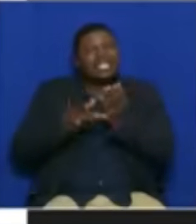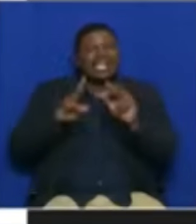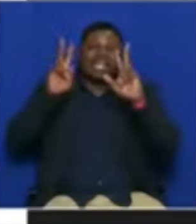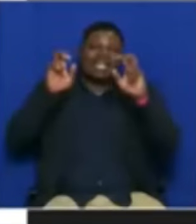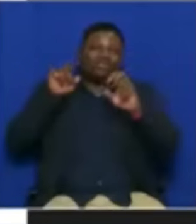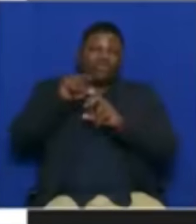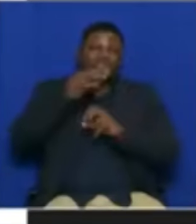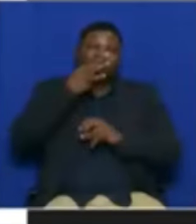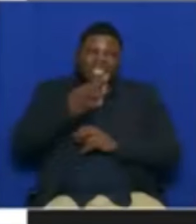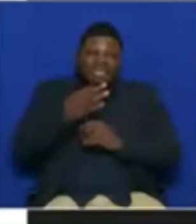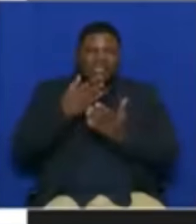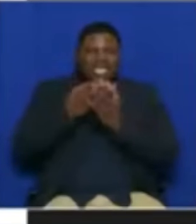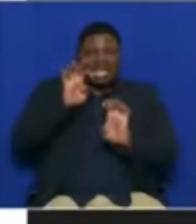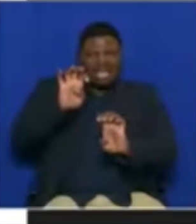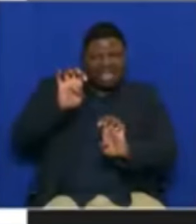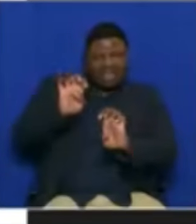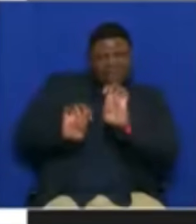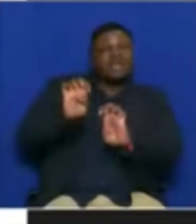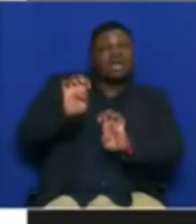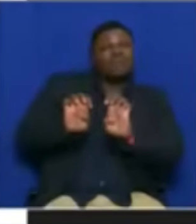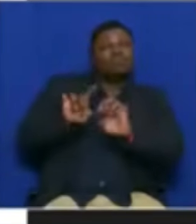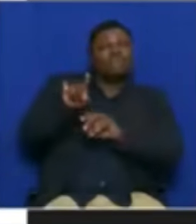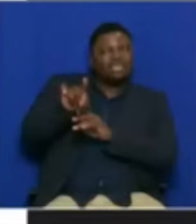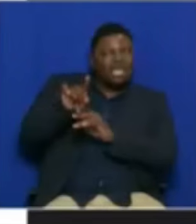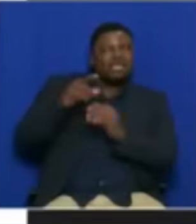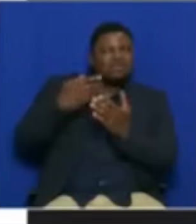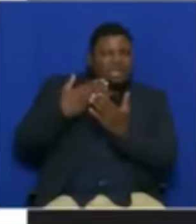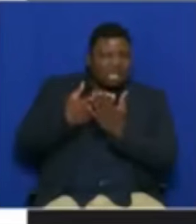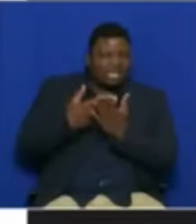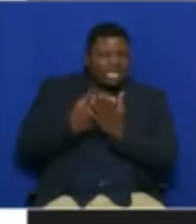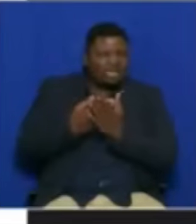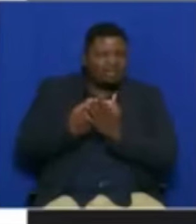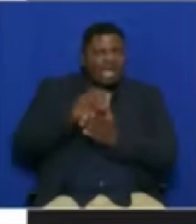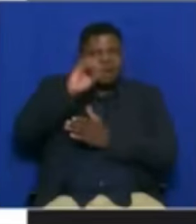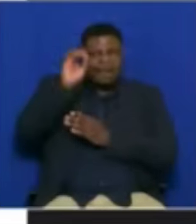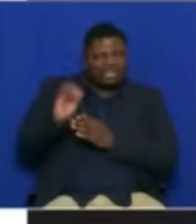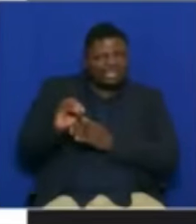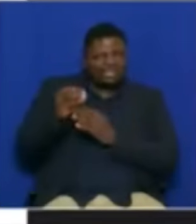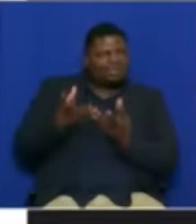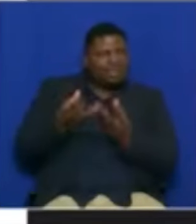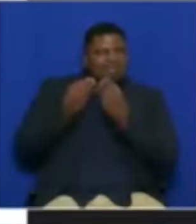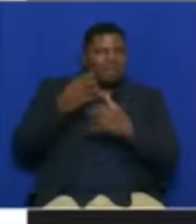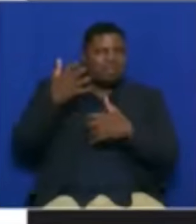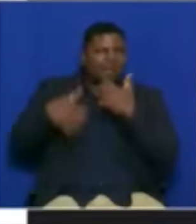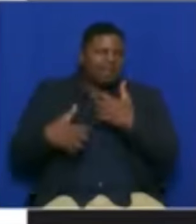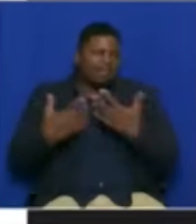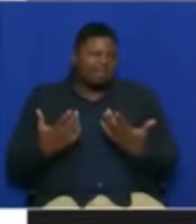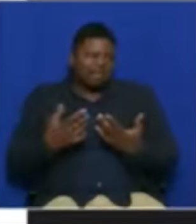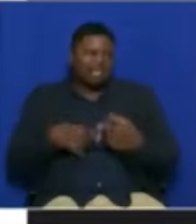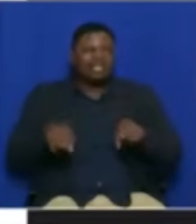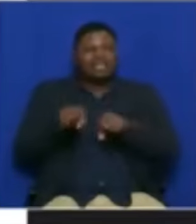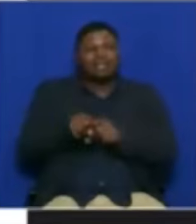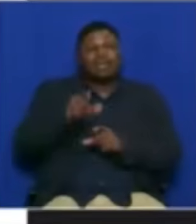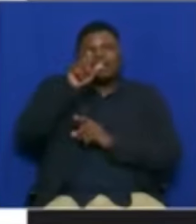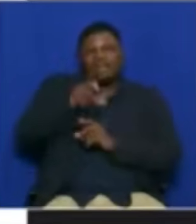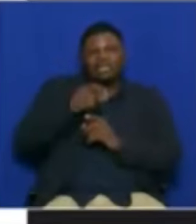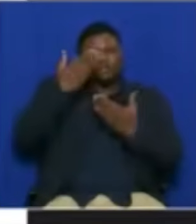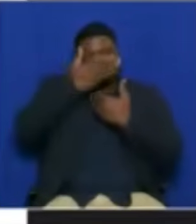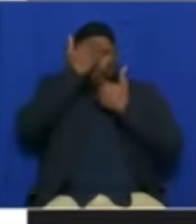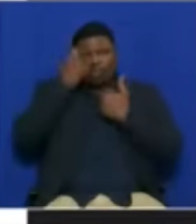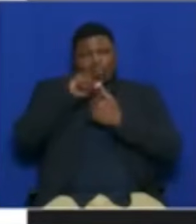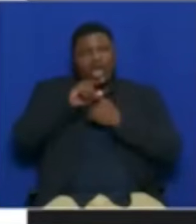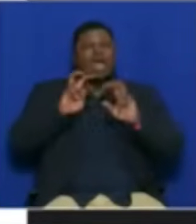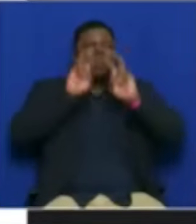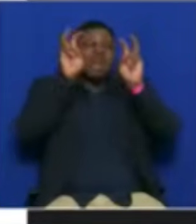provided. Yes. And for somebody who says they know nothing like me about megatronics and those technical things, I don't understand on